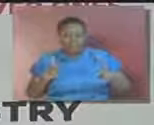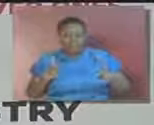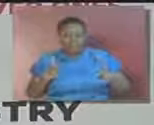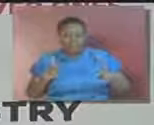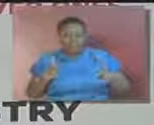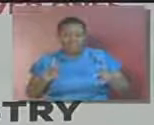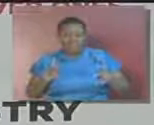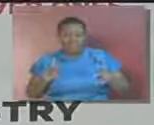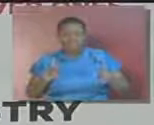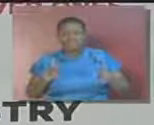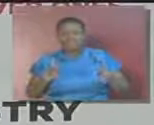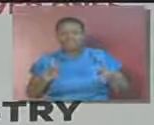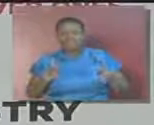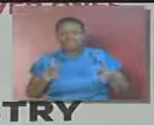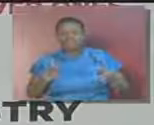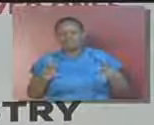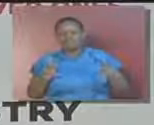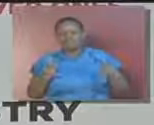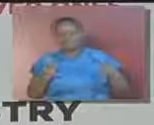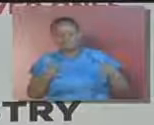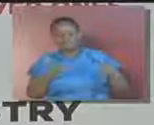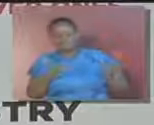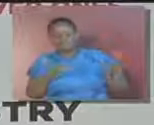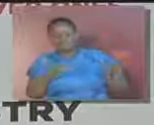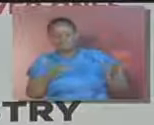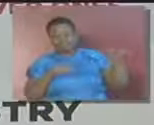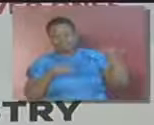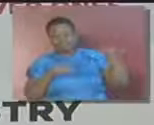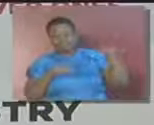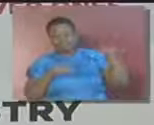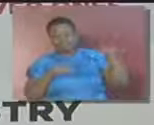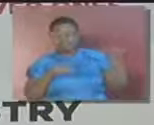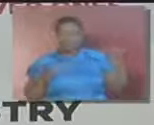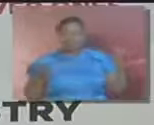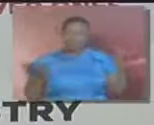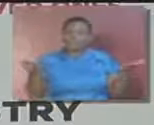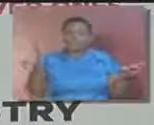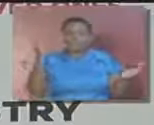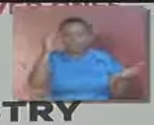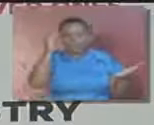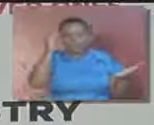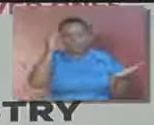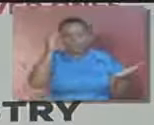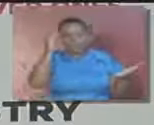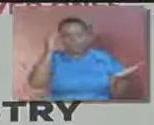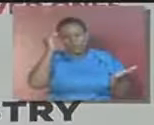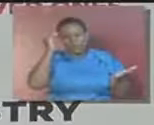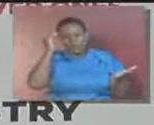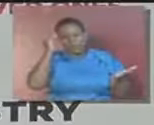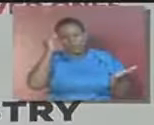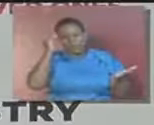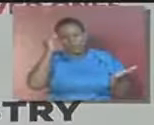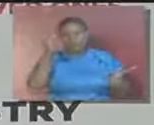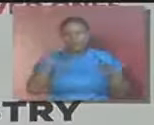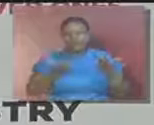and you have an inevitable passing of an elderly